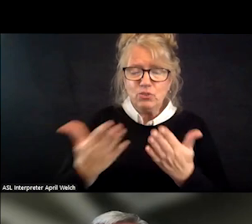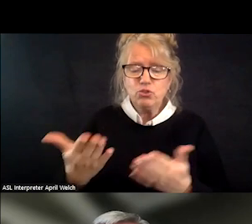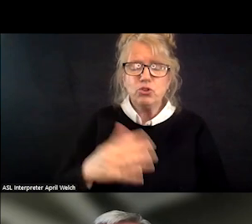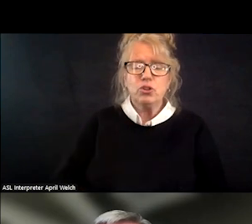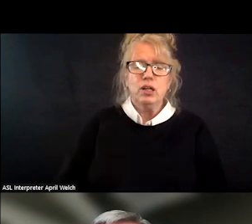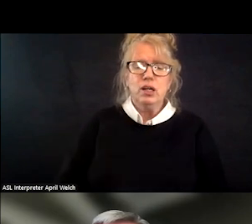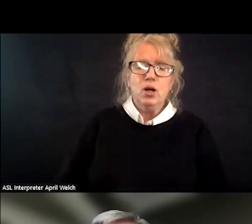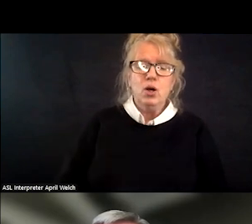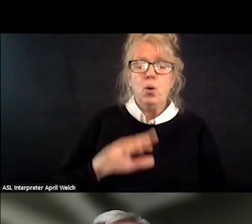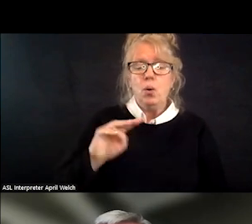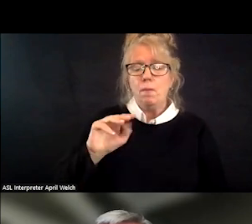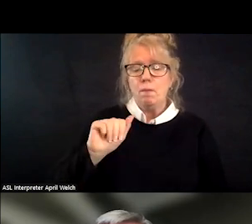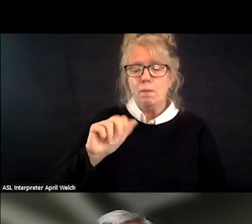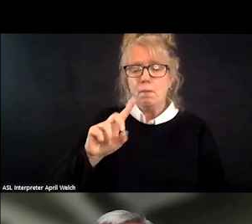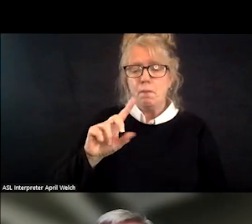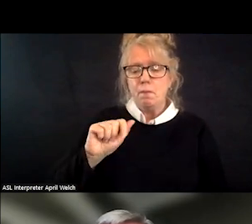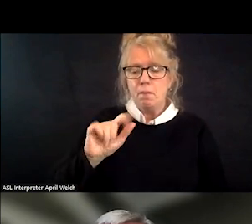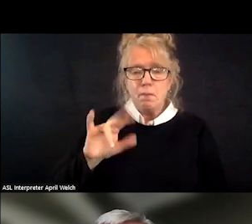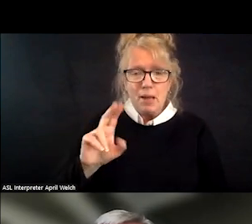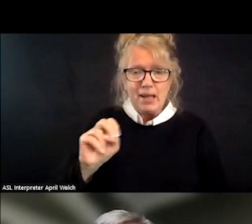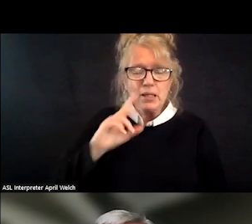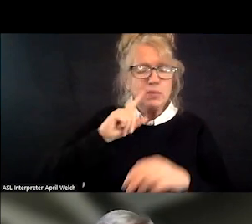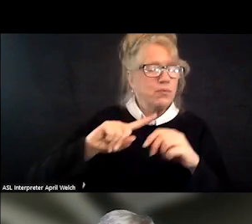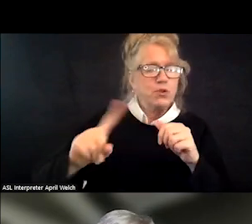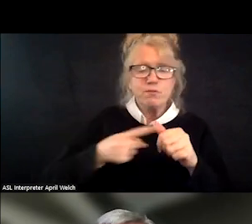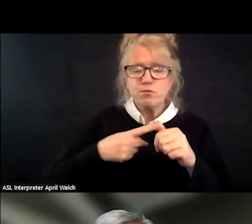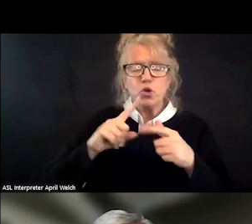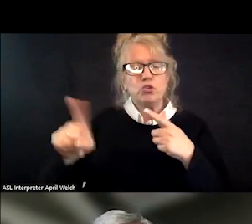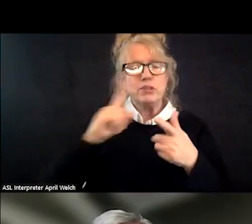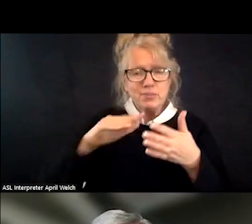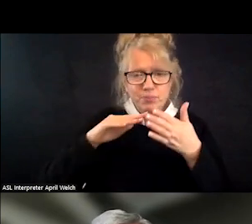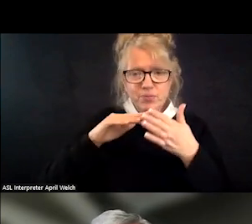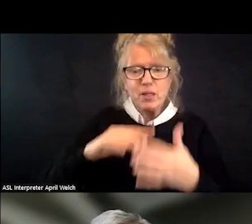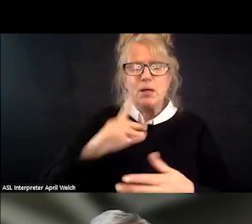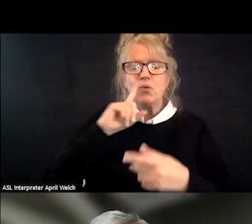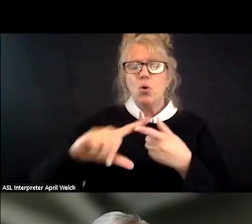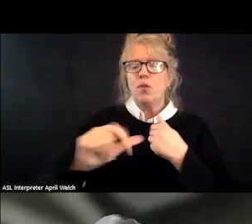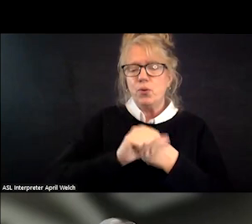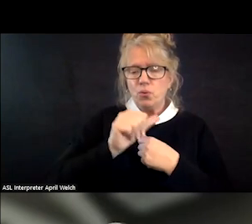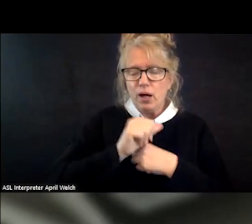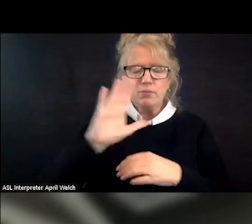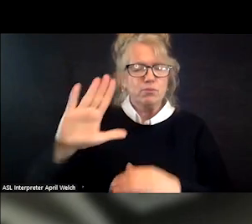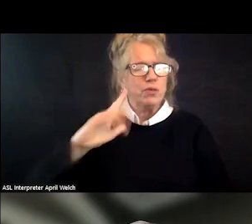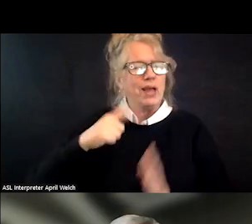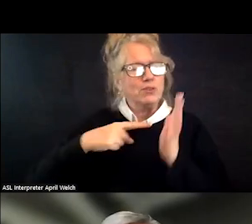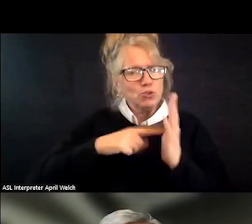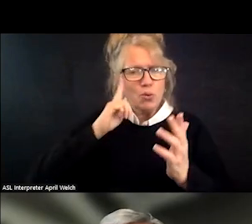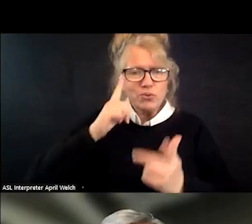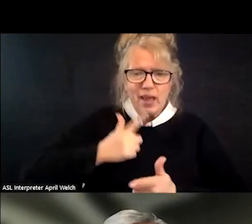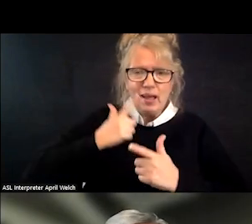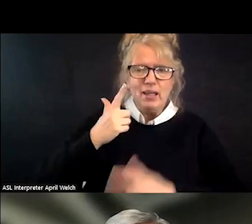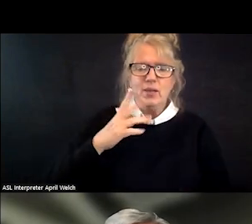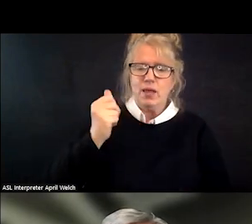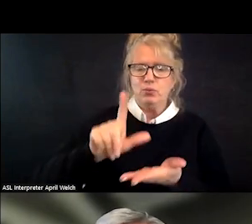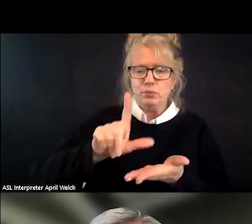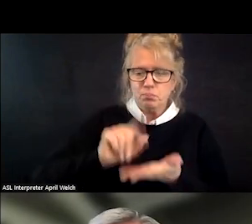was when Madeline Gould and some of us, the first study on imminent risk on the Lifeline that was published